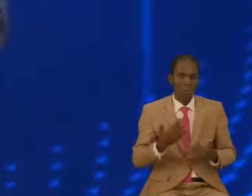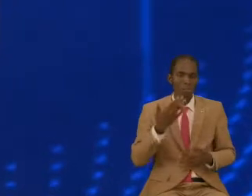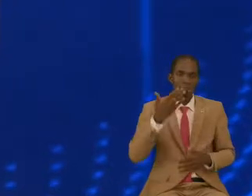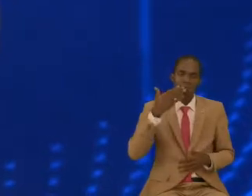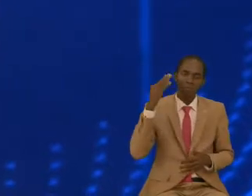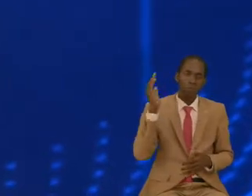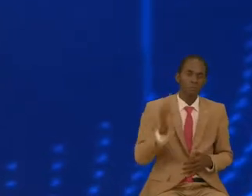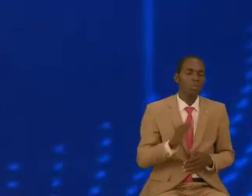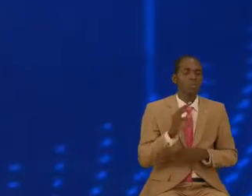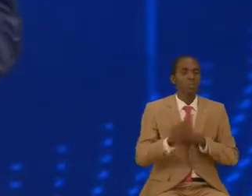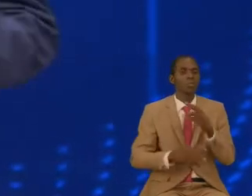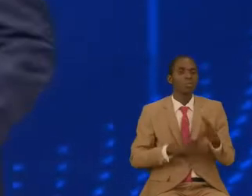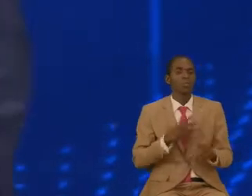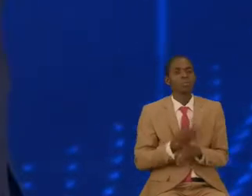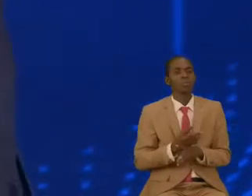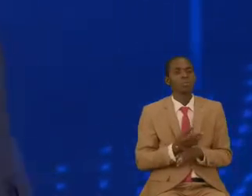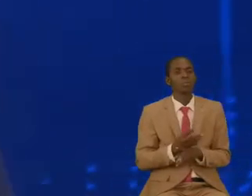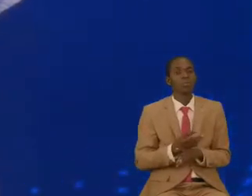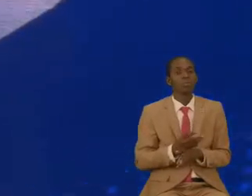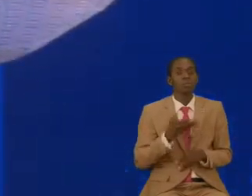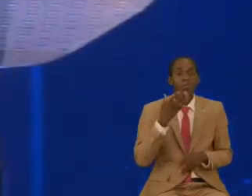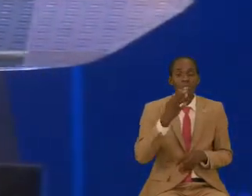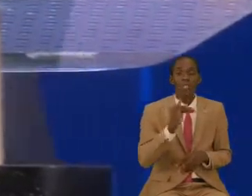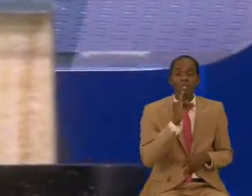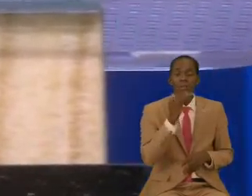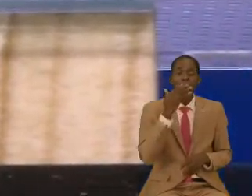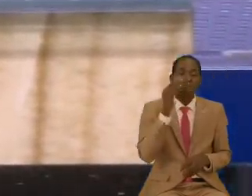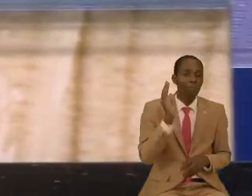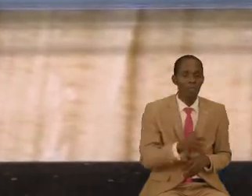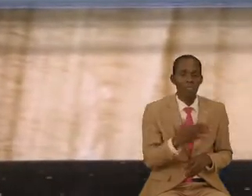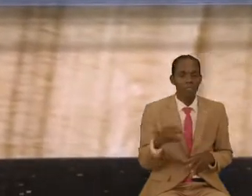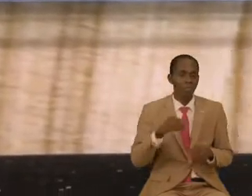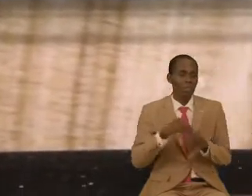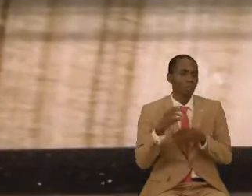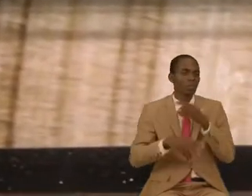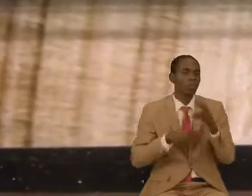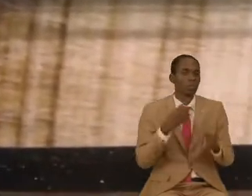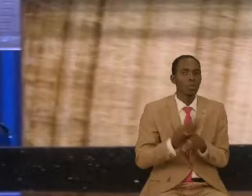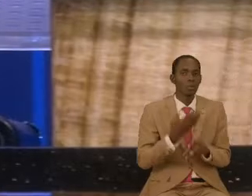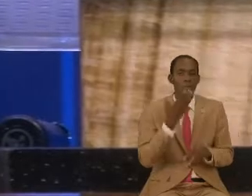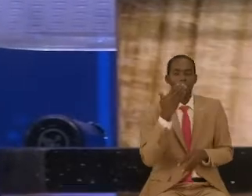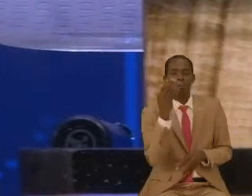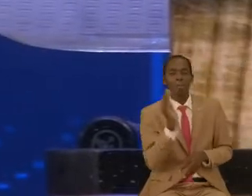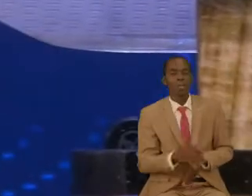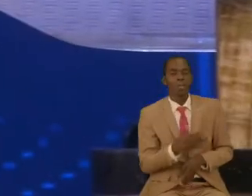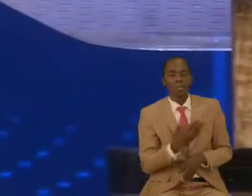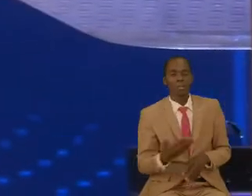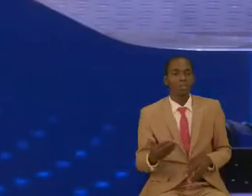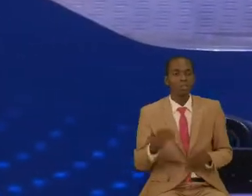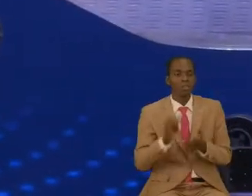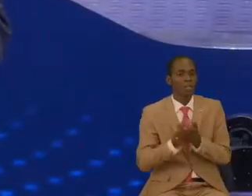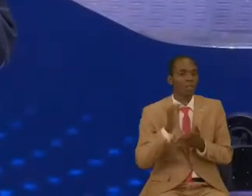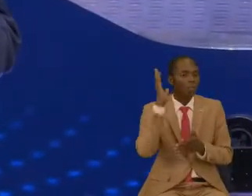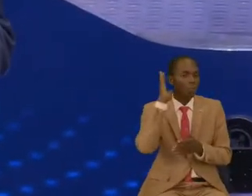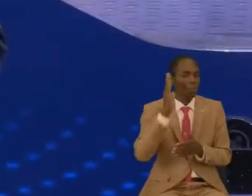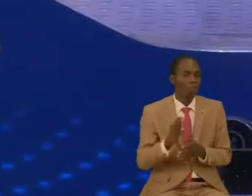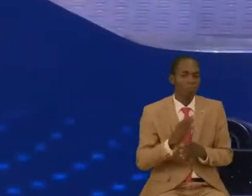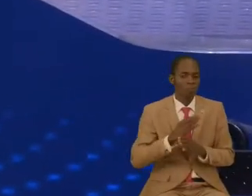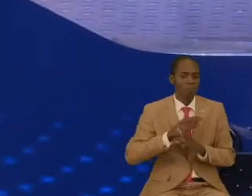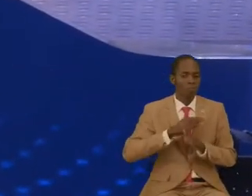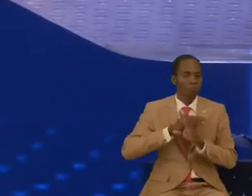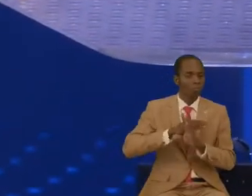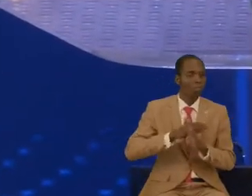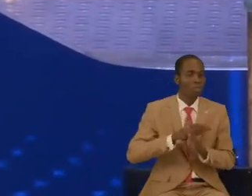present evil world. There is evil in the world. Evil that will hinder any